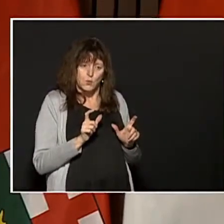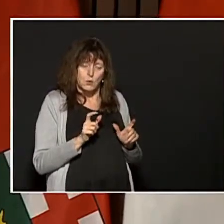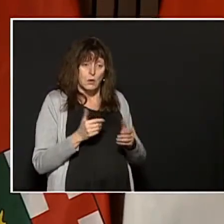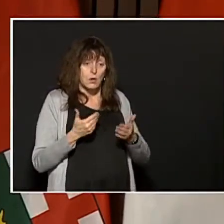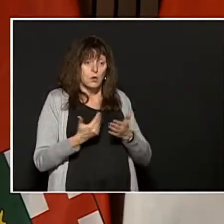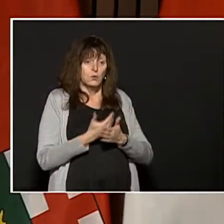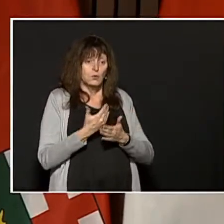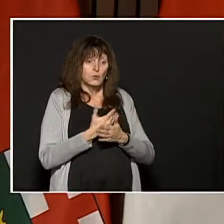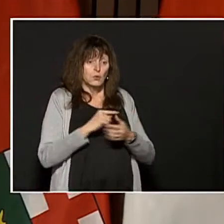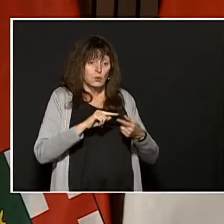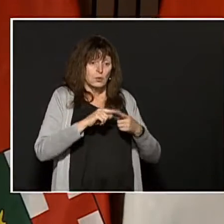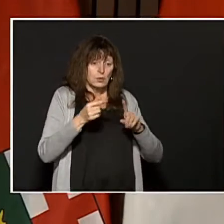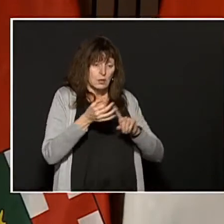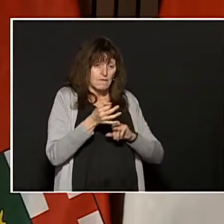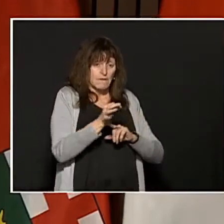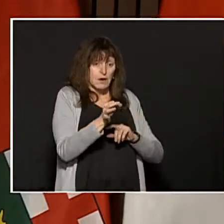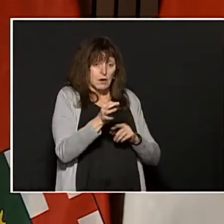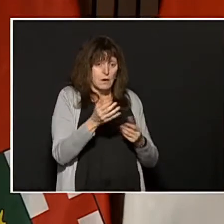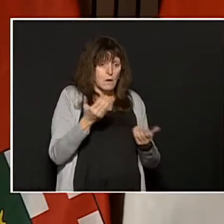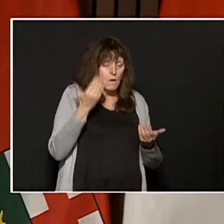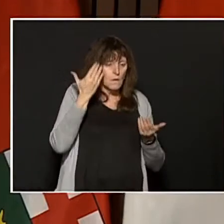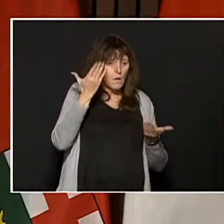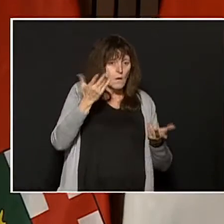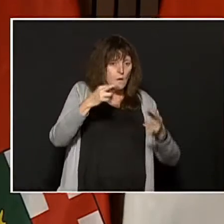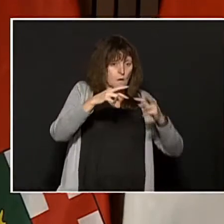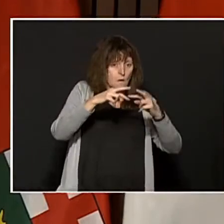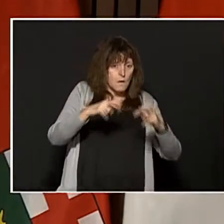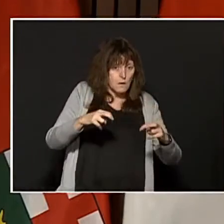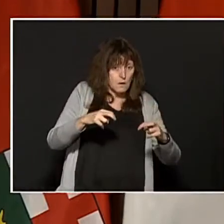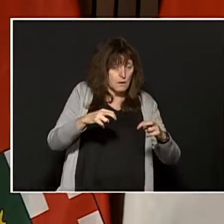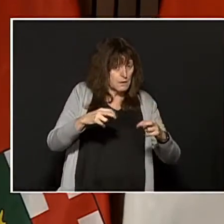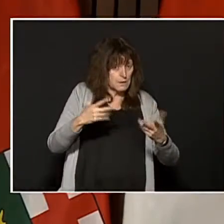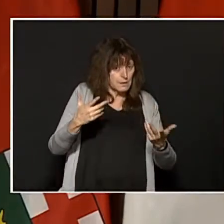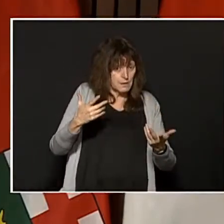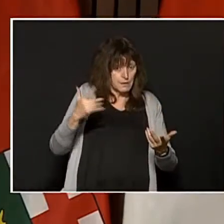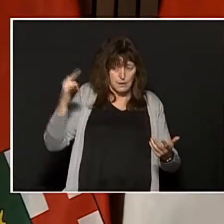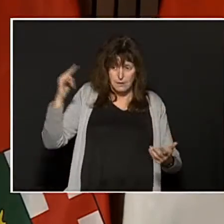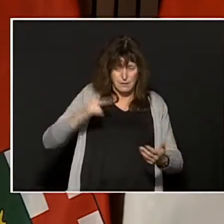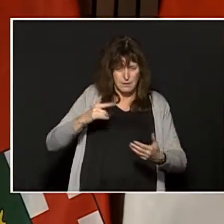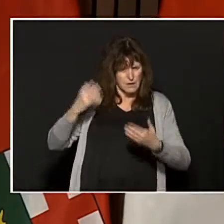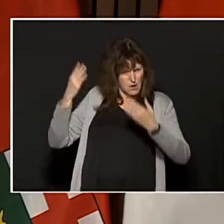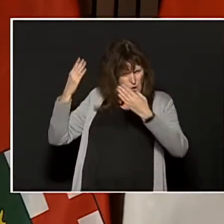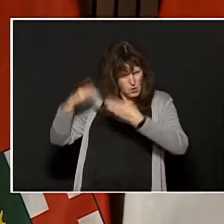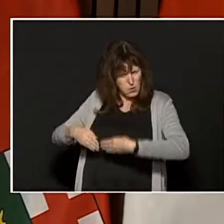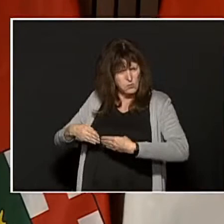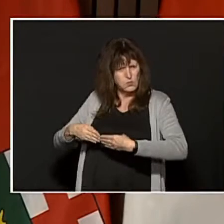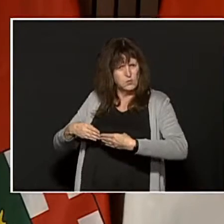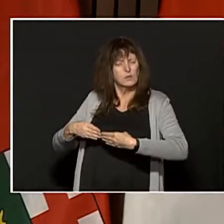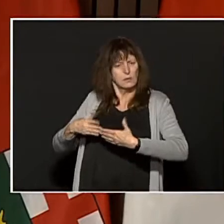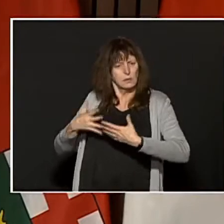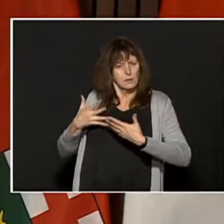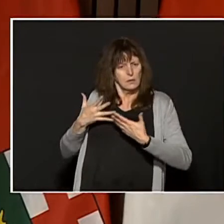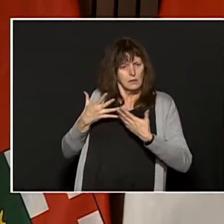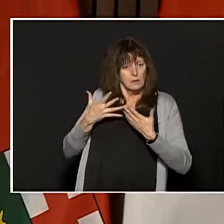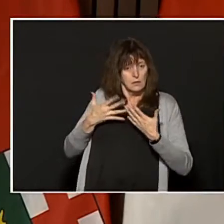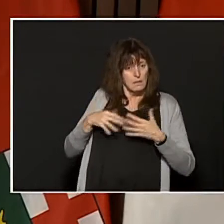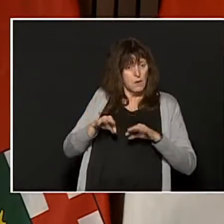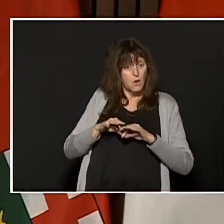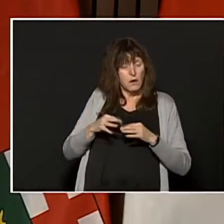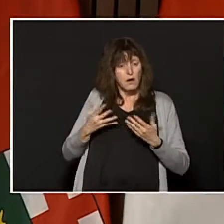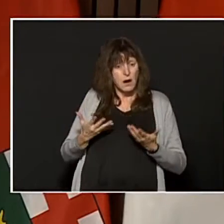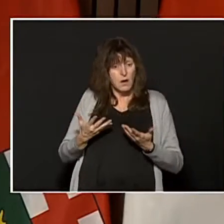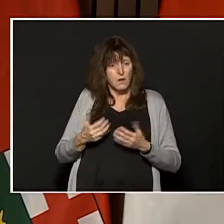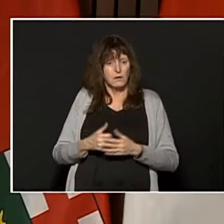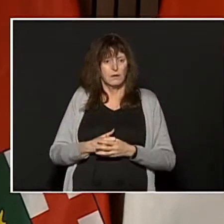the province is really important. But, if you make this sort of a personal question, I'm on a wait list right now for an AstraZeneca